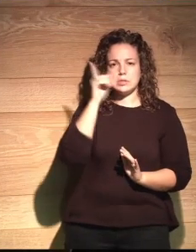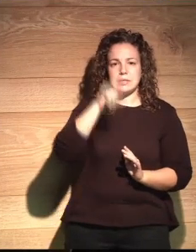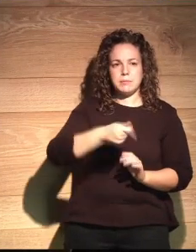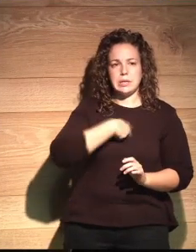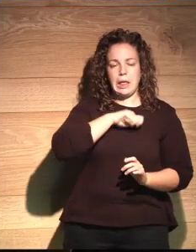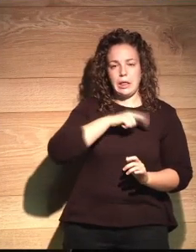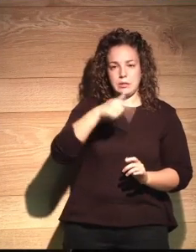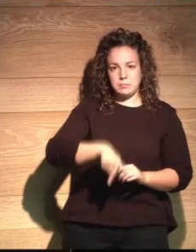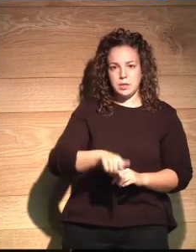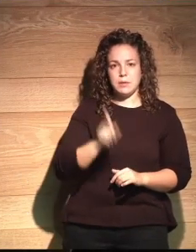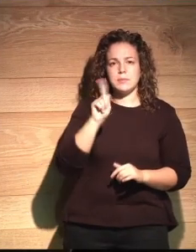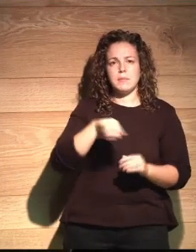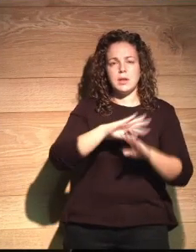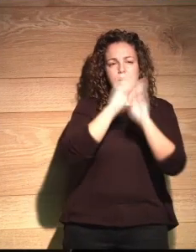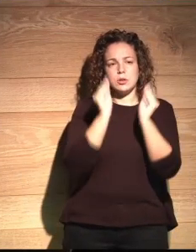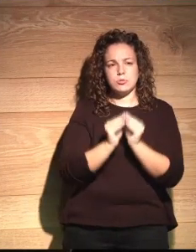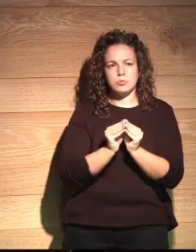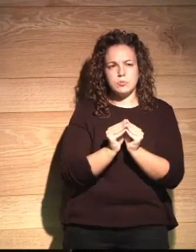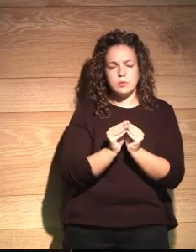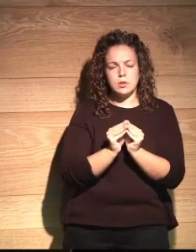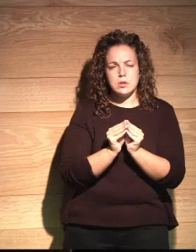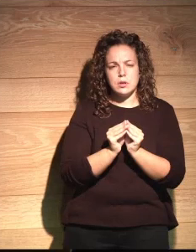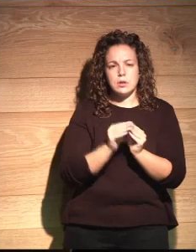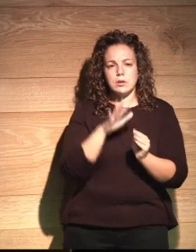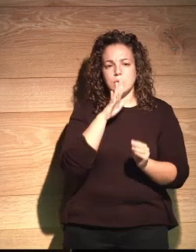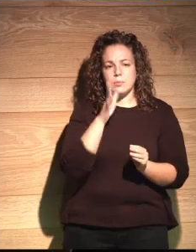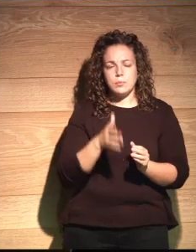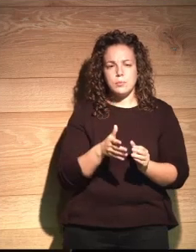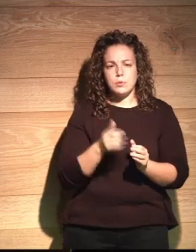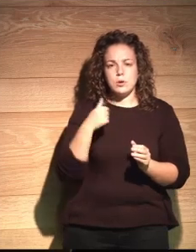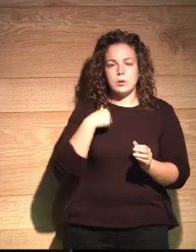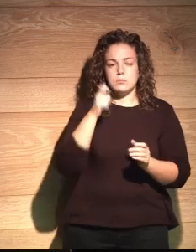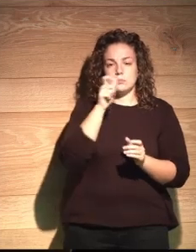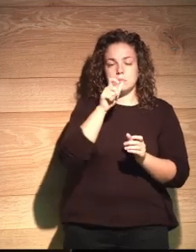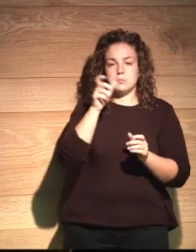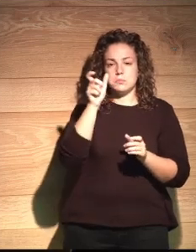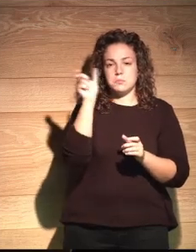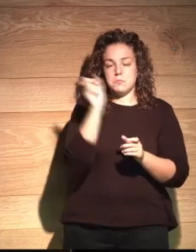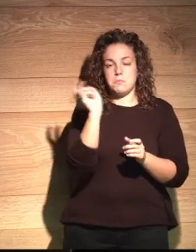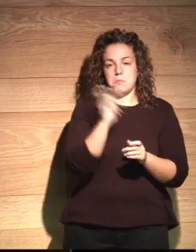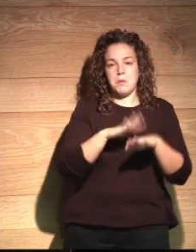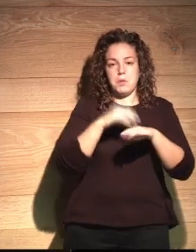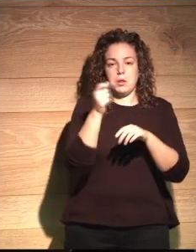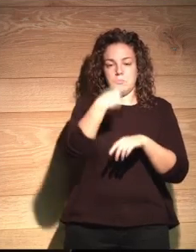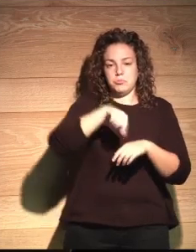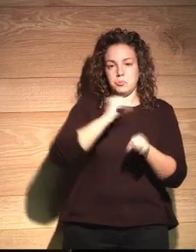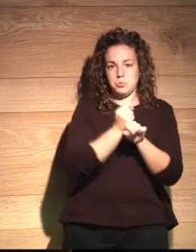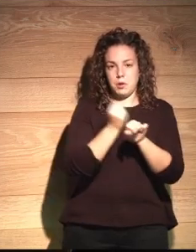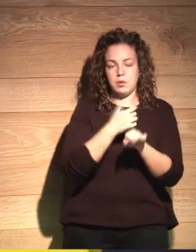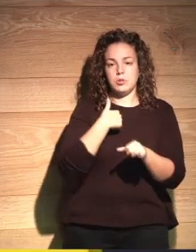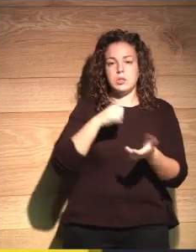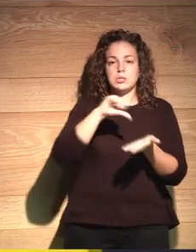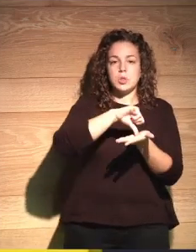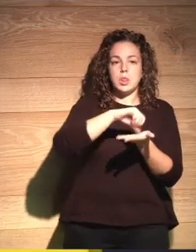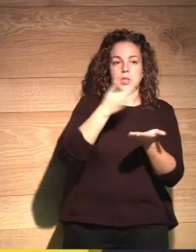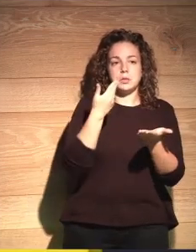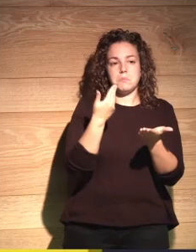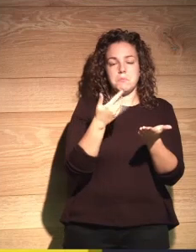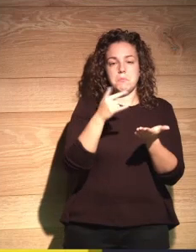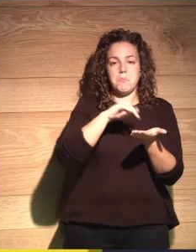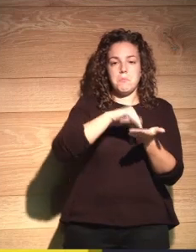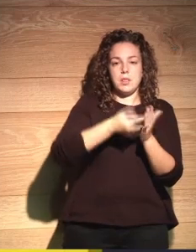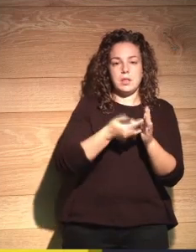startups that came from us. So tonight I'm going to talk about research and data and mapping the city. That's, by the way, that's the title of the latest book we're doing. It's going